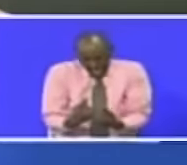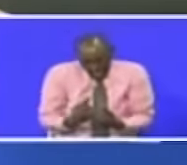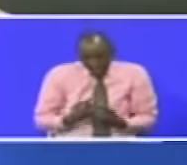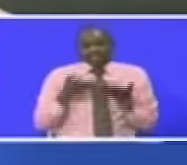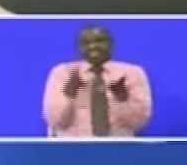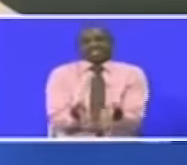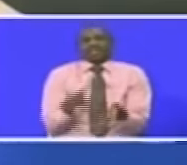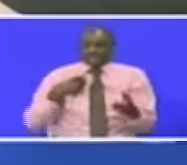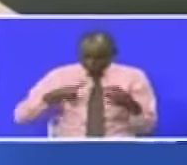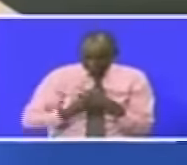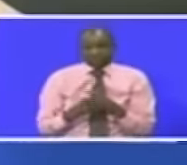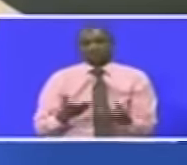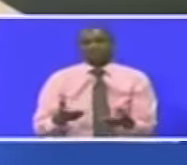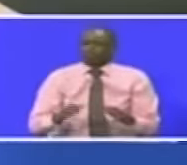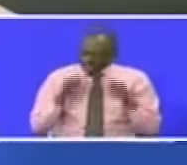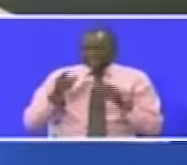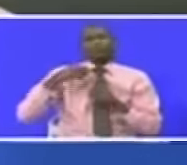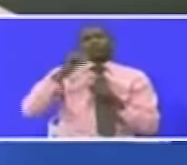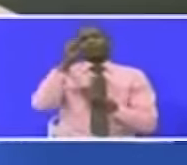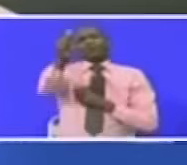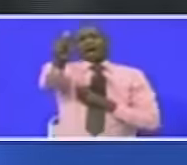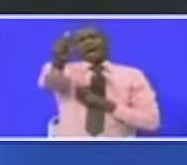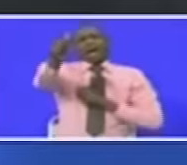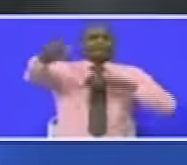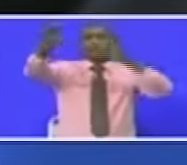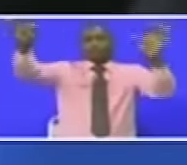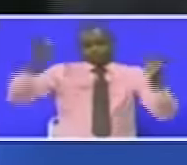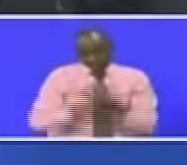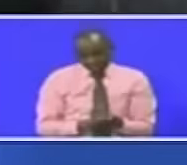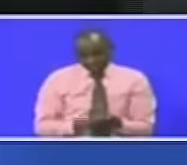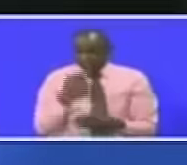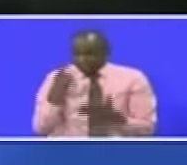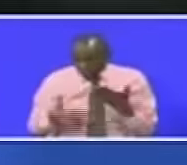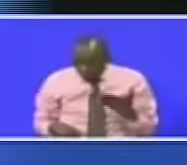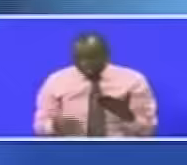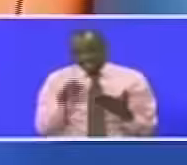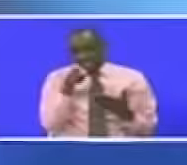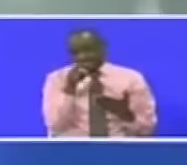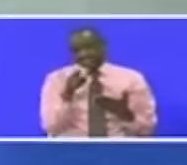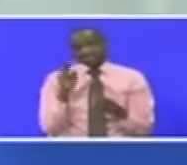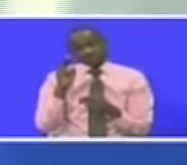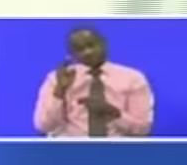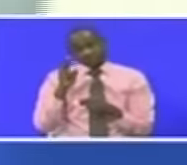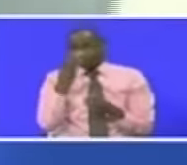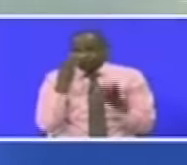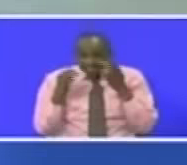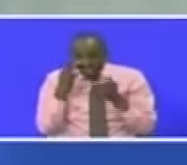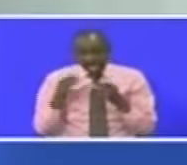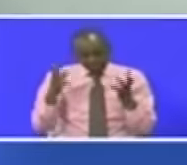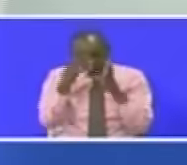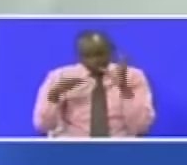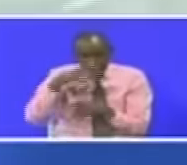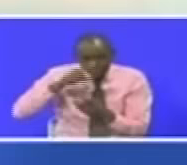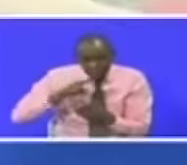way instead of halting them far. It has also emerged that the tear gas being used by the police was banned by the